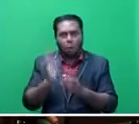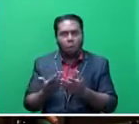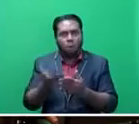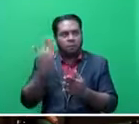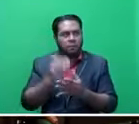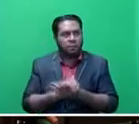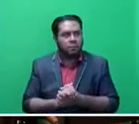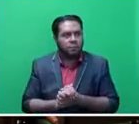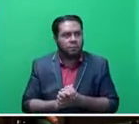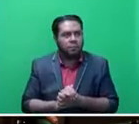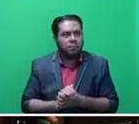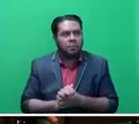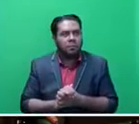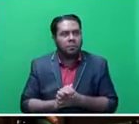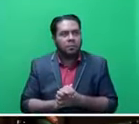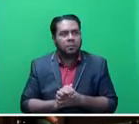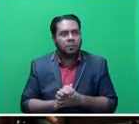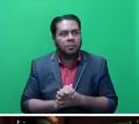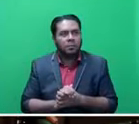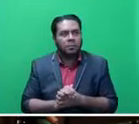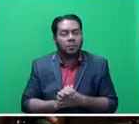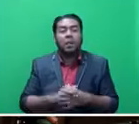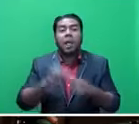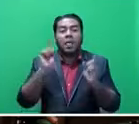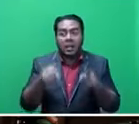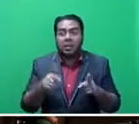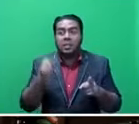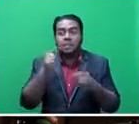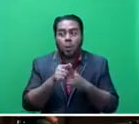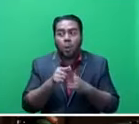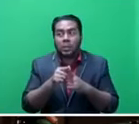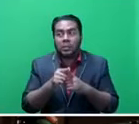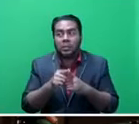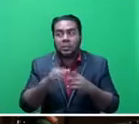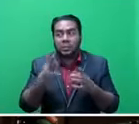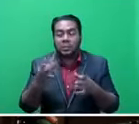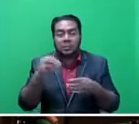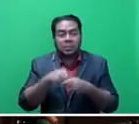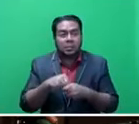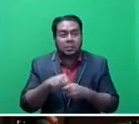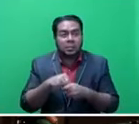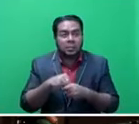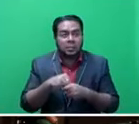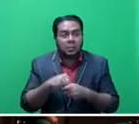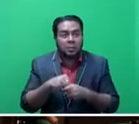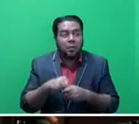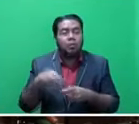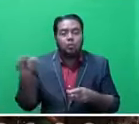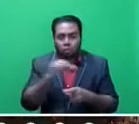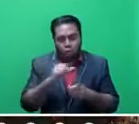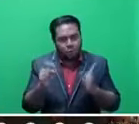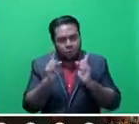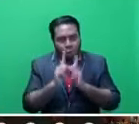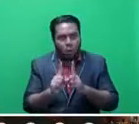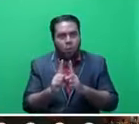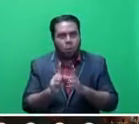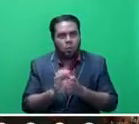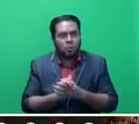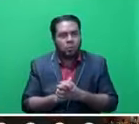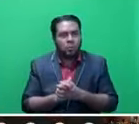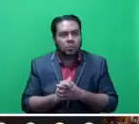Honourable members, that is a point that was raised in the business committee, and we should follow